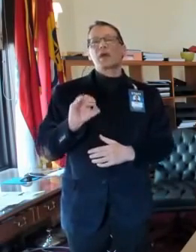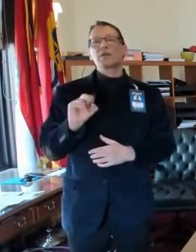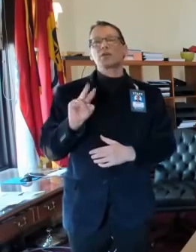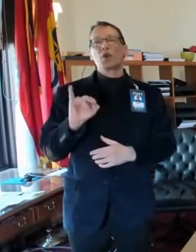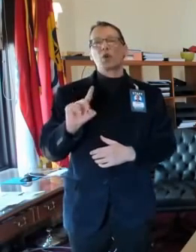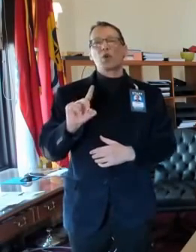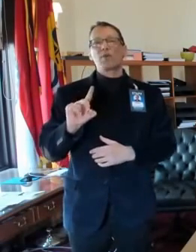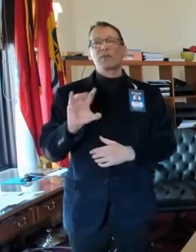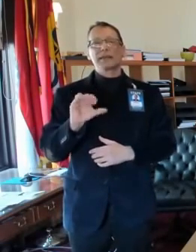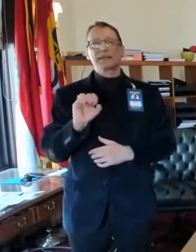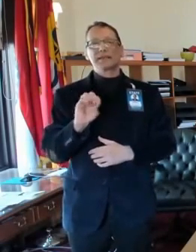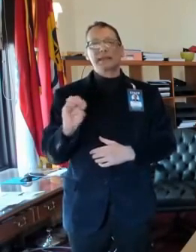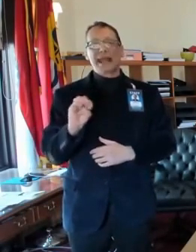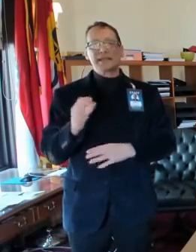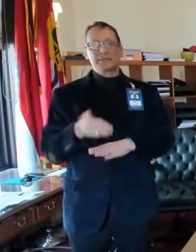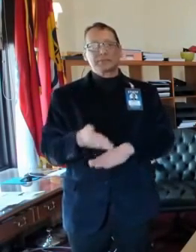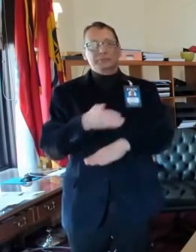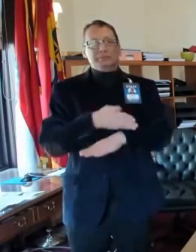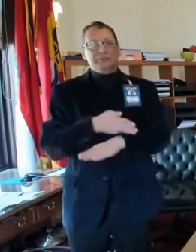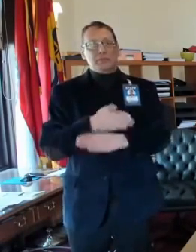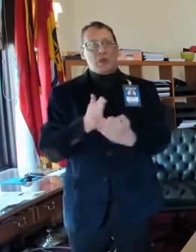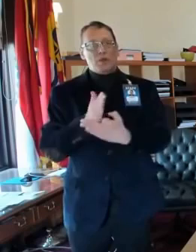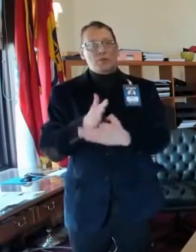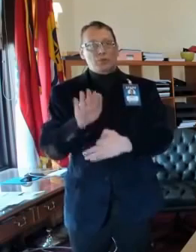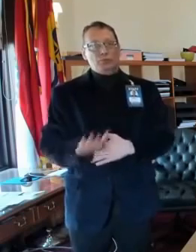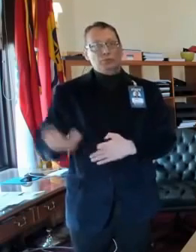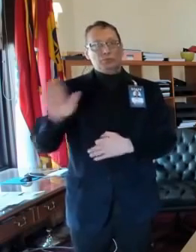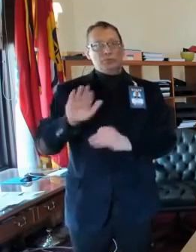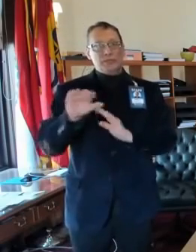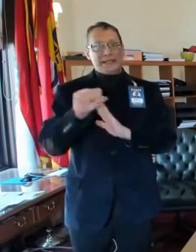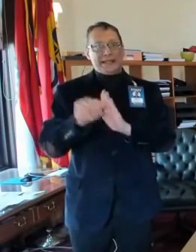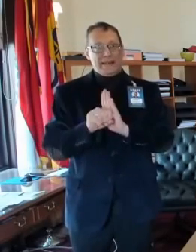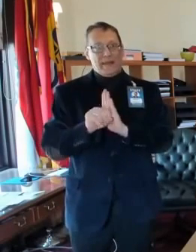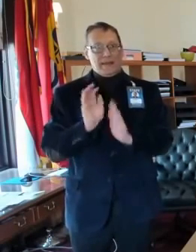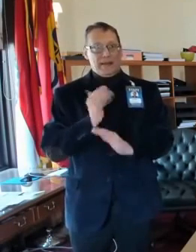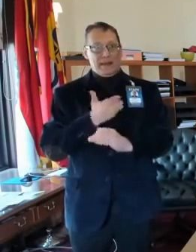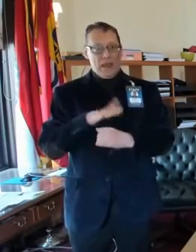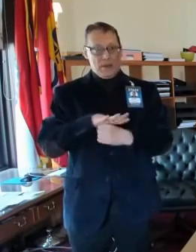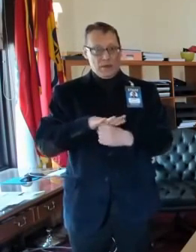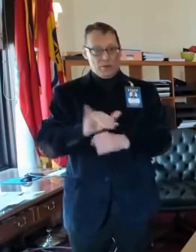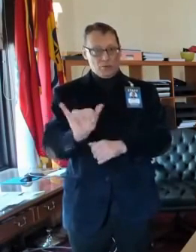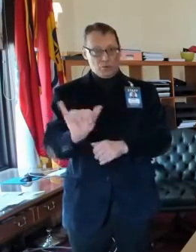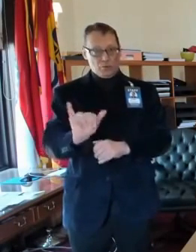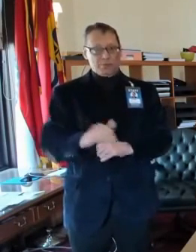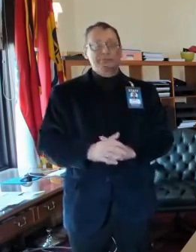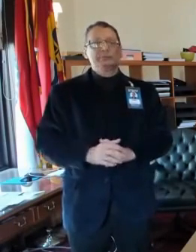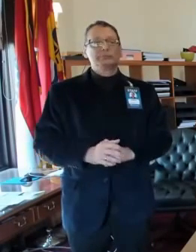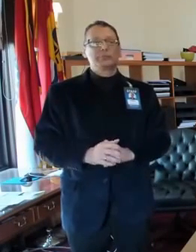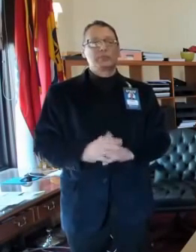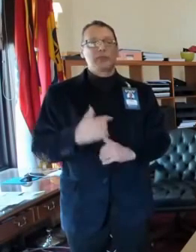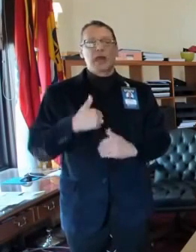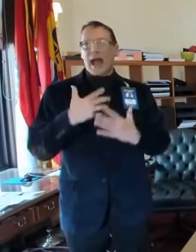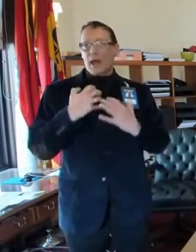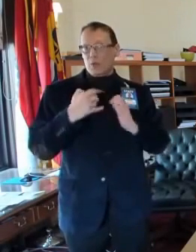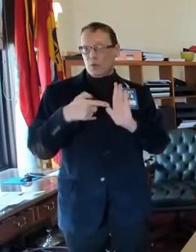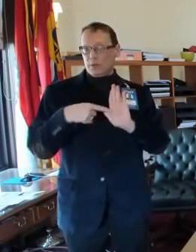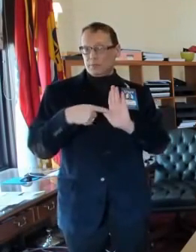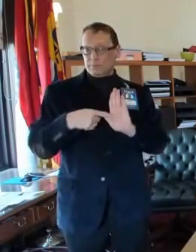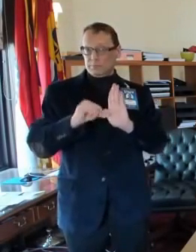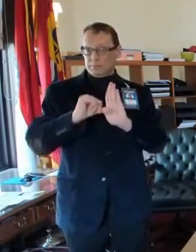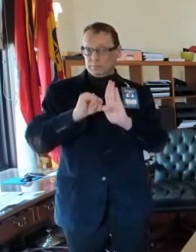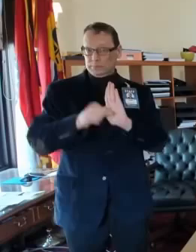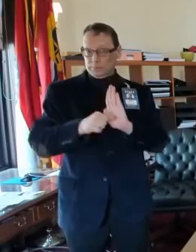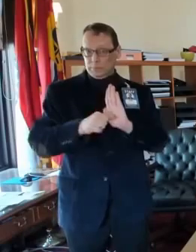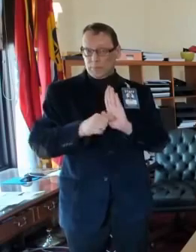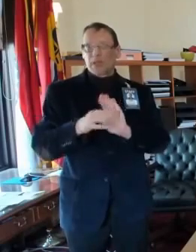cases are better across the region and across the state than they have been in a while. Now, I want to point out to you that we are